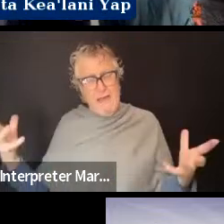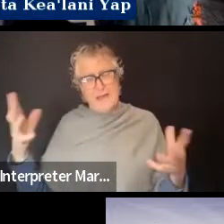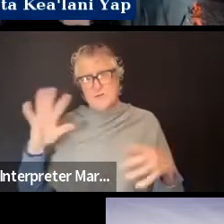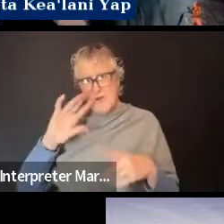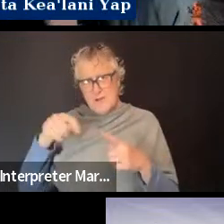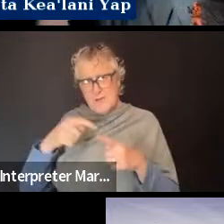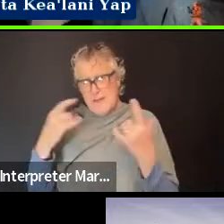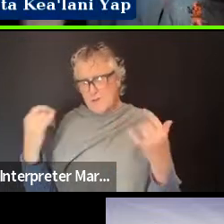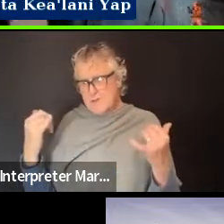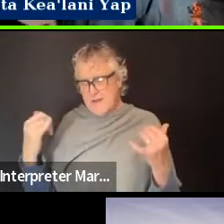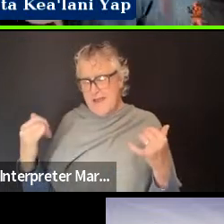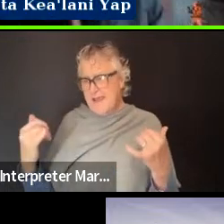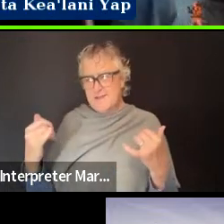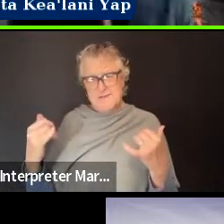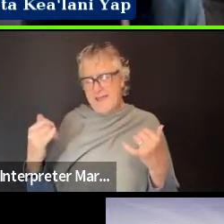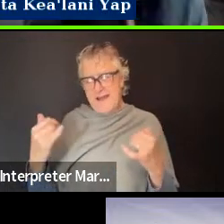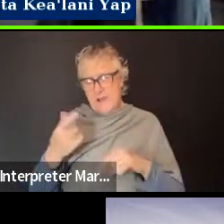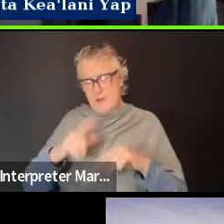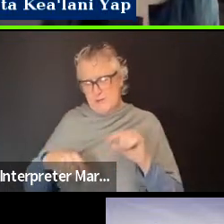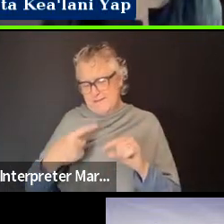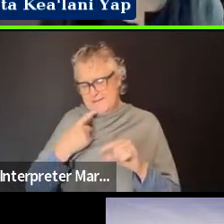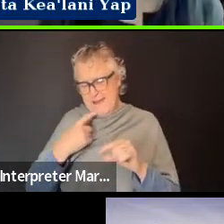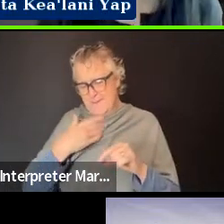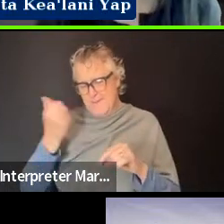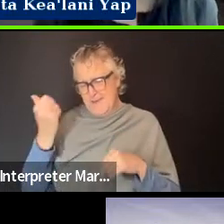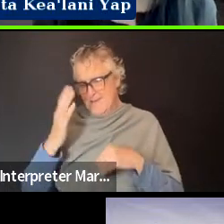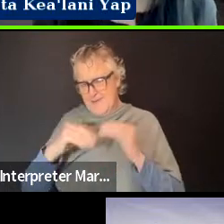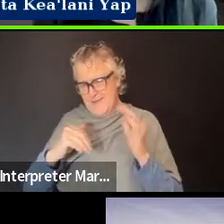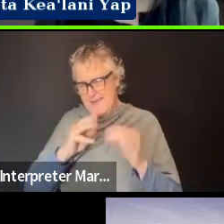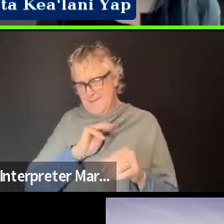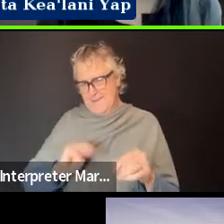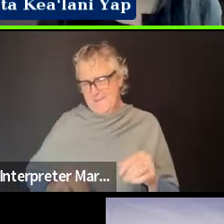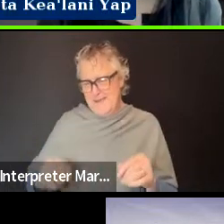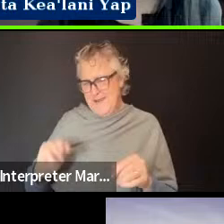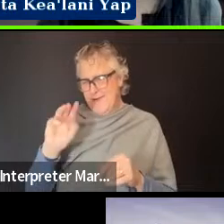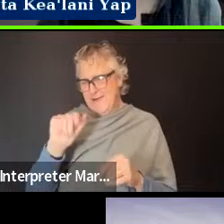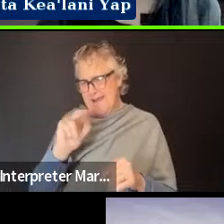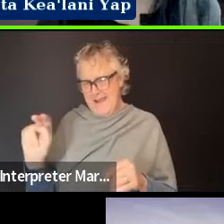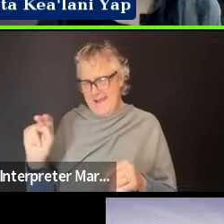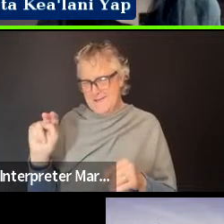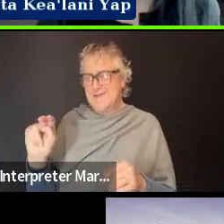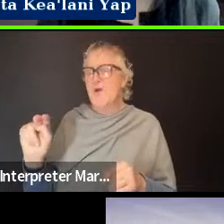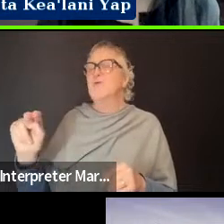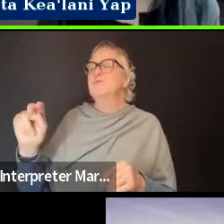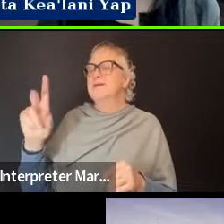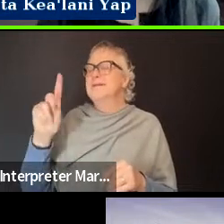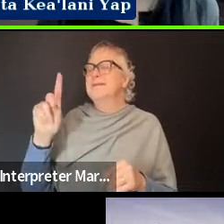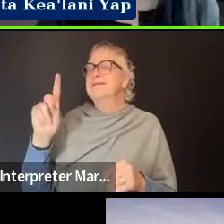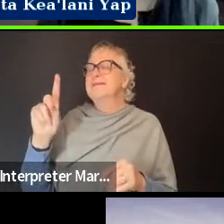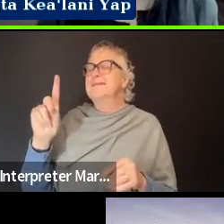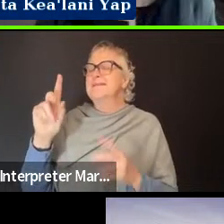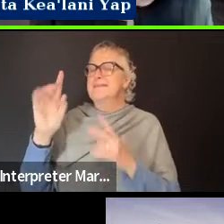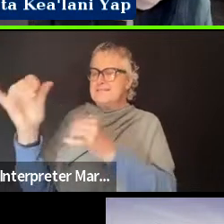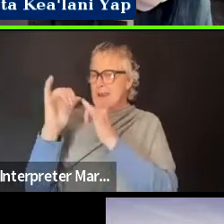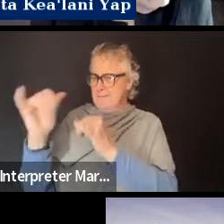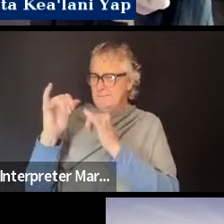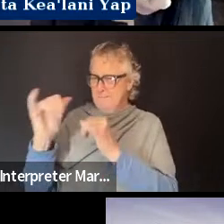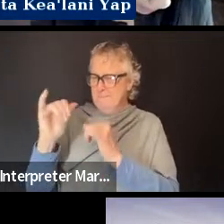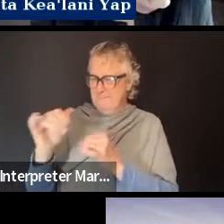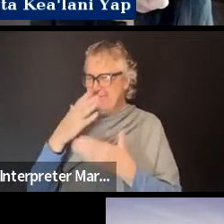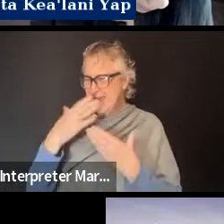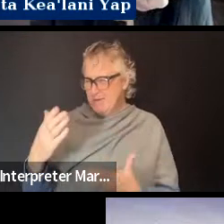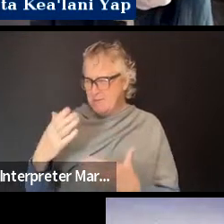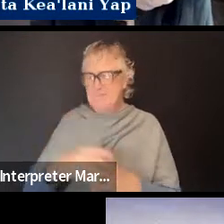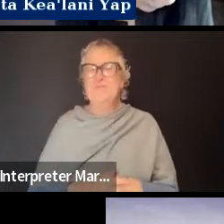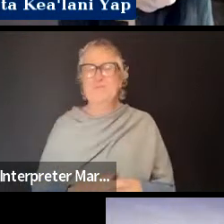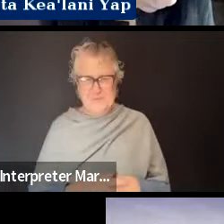today. Thank you, Commissioner Maps. We'll go next to Metro Council President Lynn Peterson. Hi,